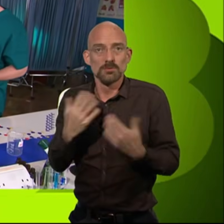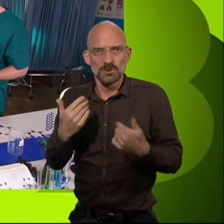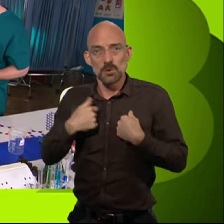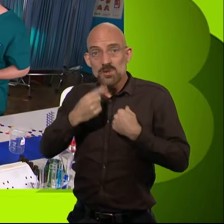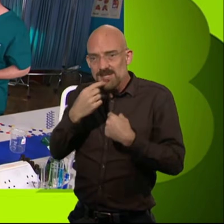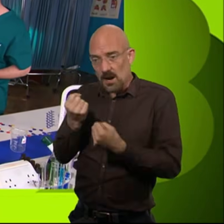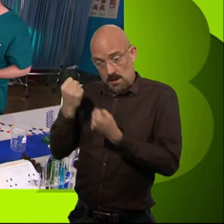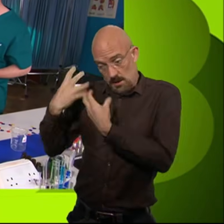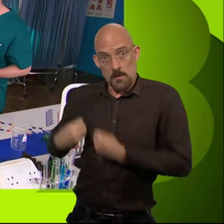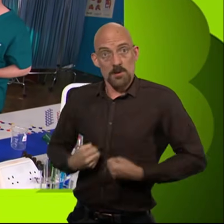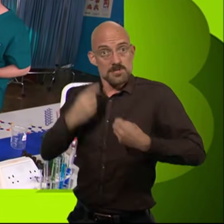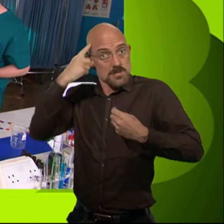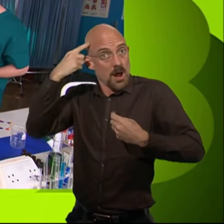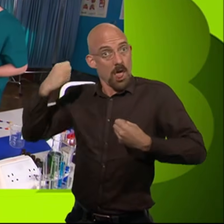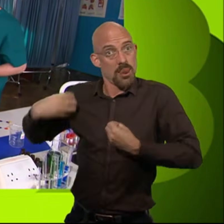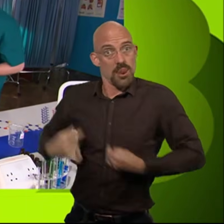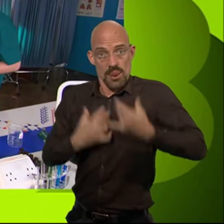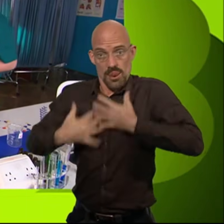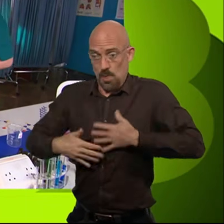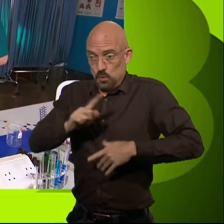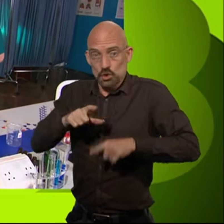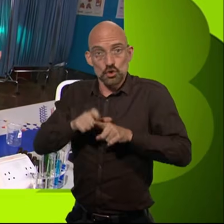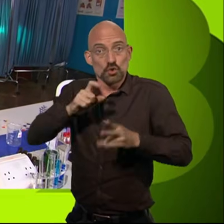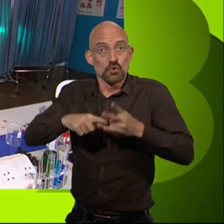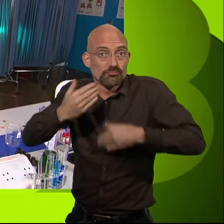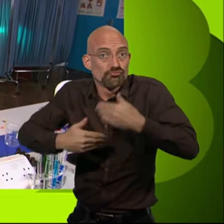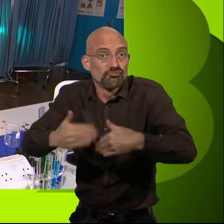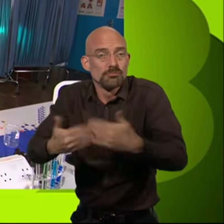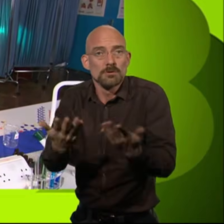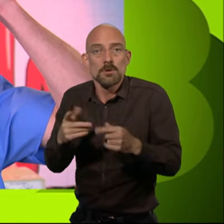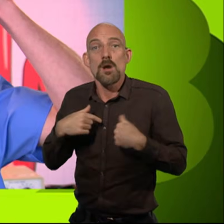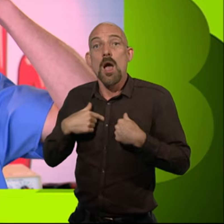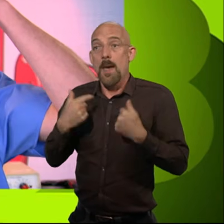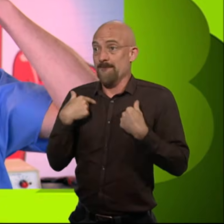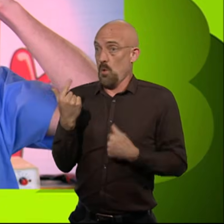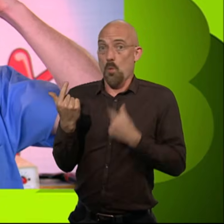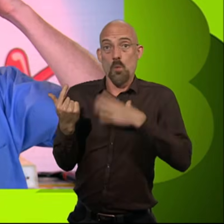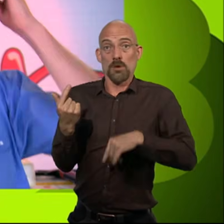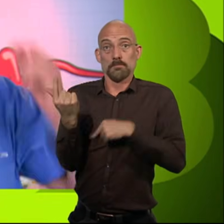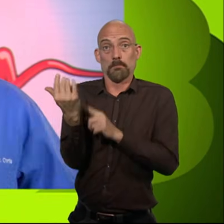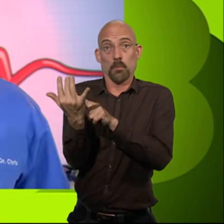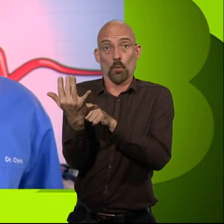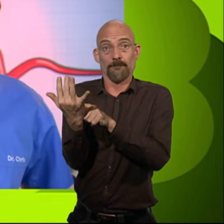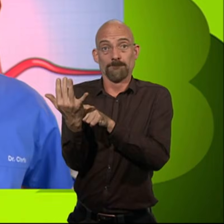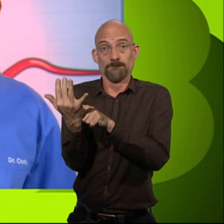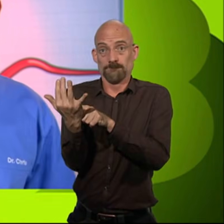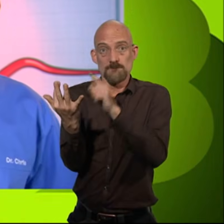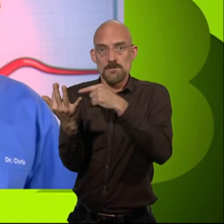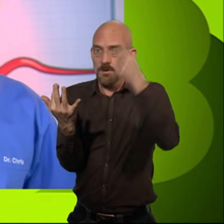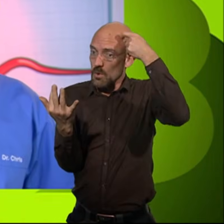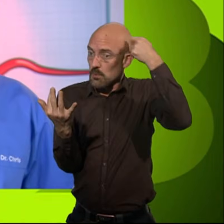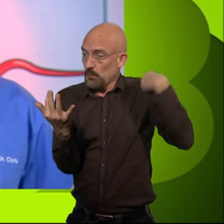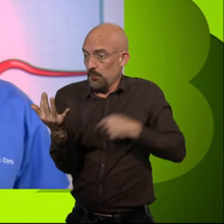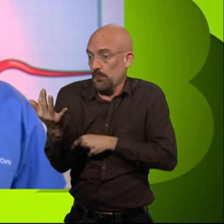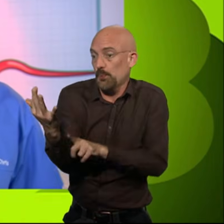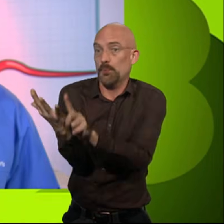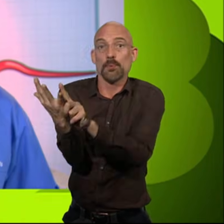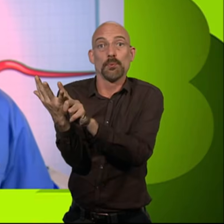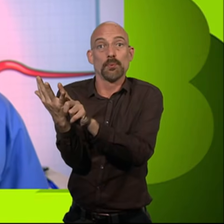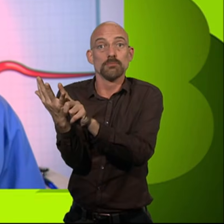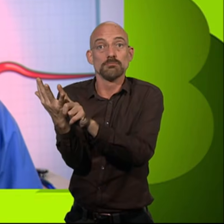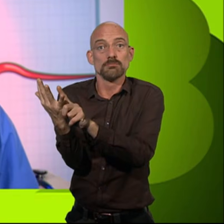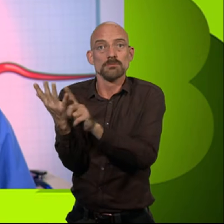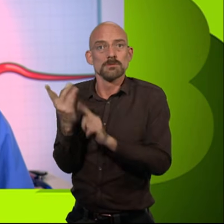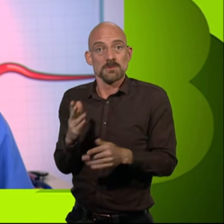what to do. So if I want to move my fingers, I have to send an electrical signal from here to here. And that moves really fast. It goes at